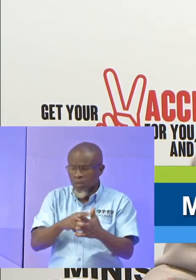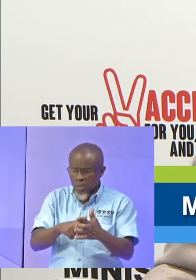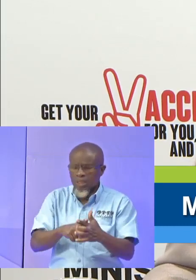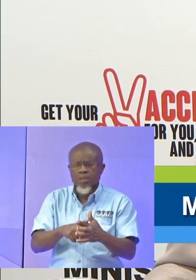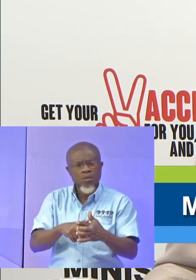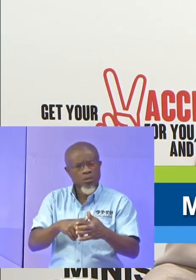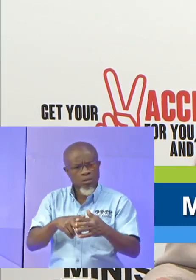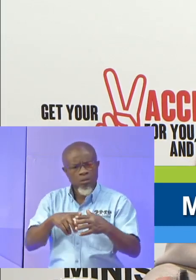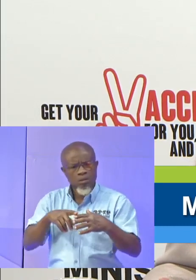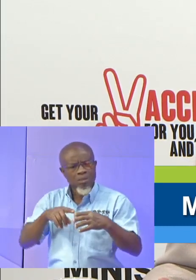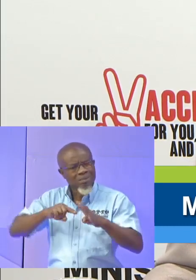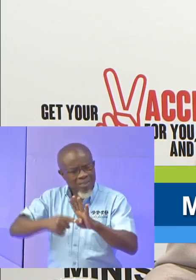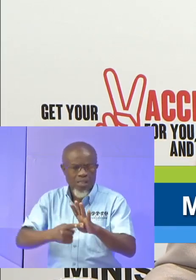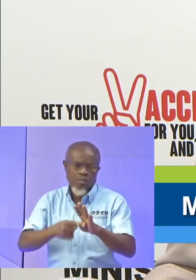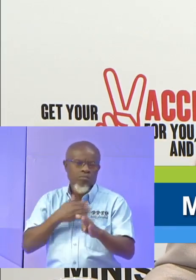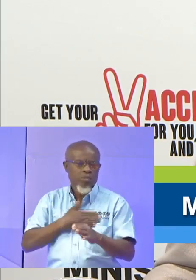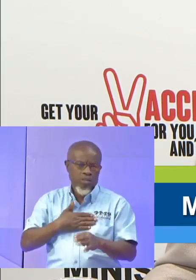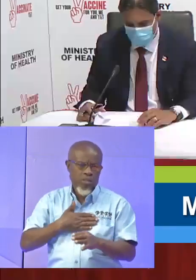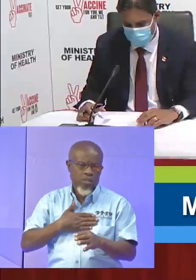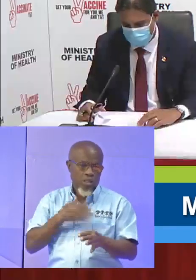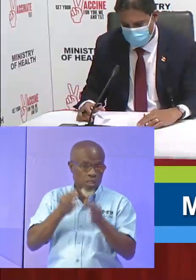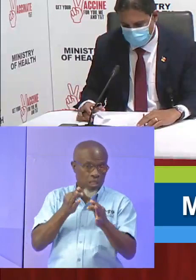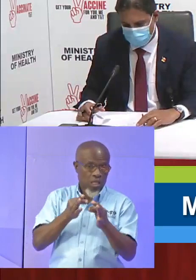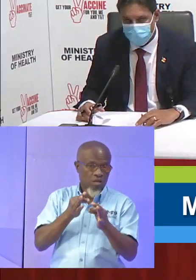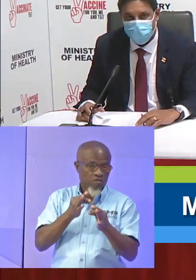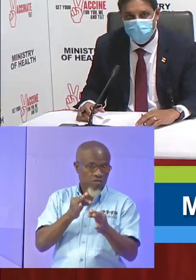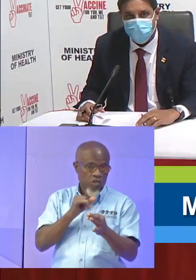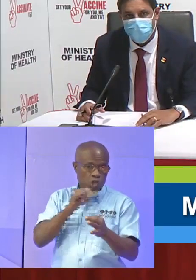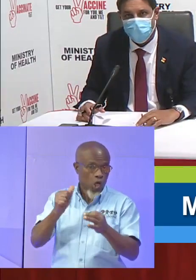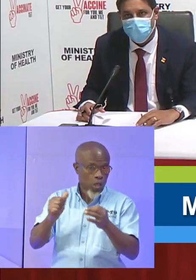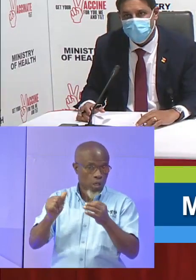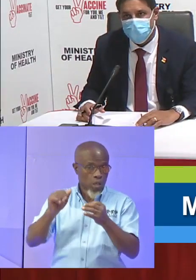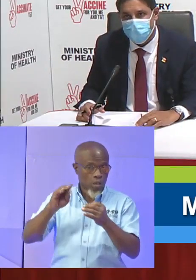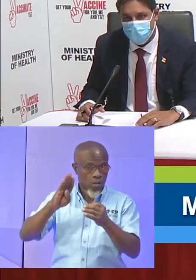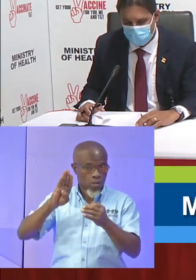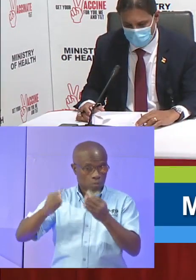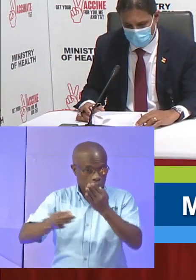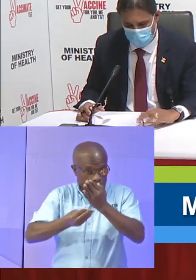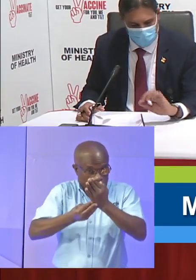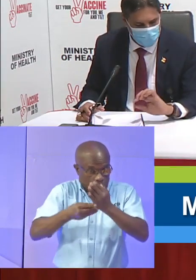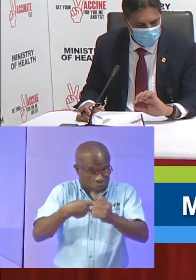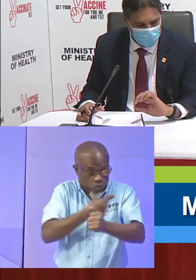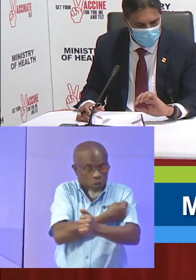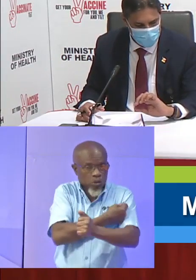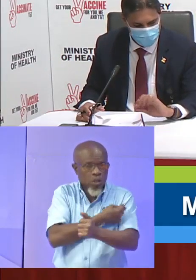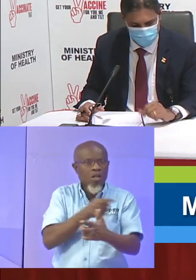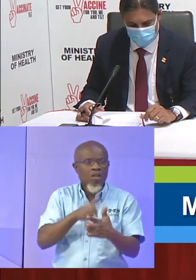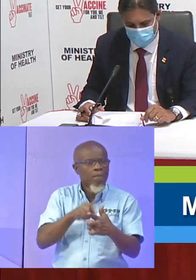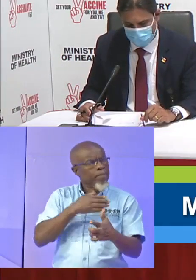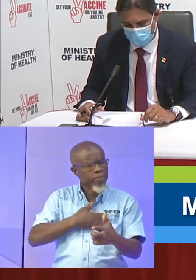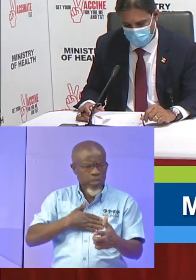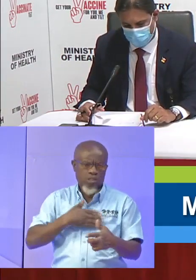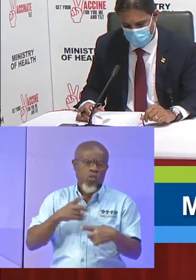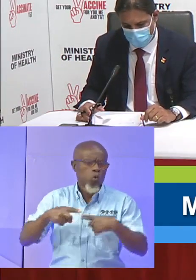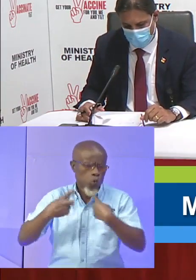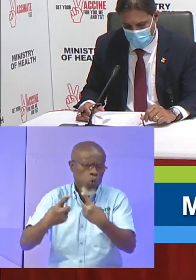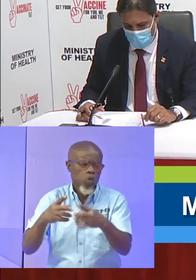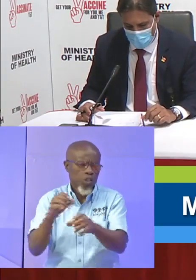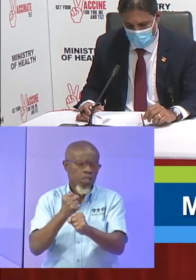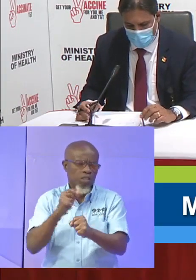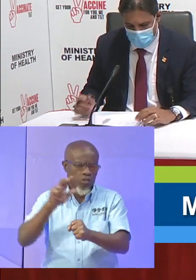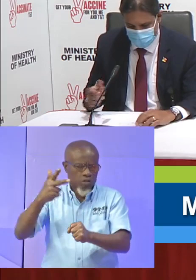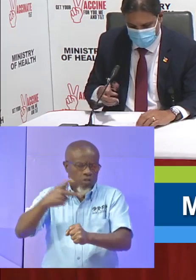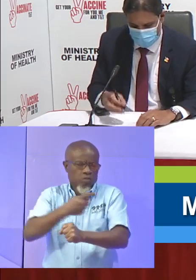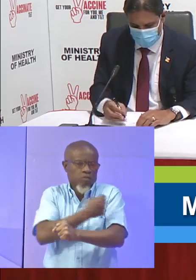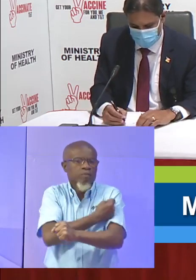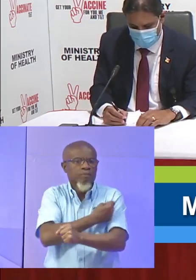you very much. Thank you very much, Minister and CMO. I just want to remind the media, though, that please, we're in our second